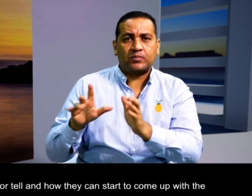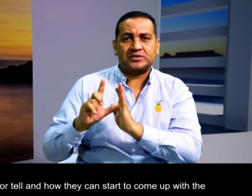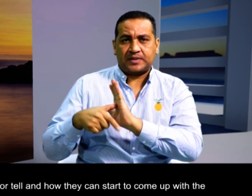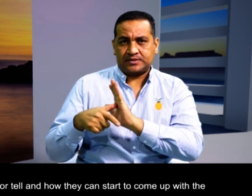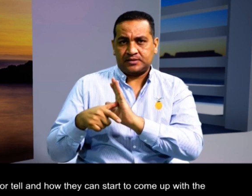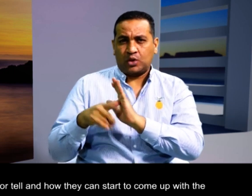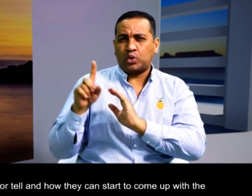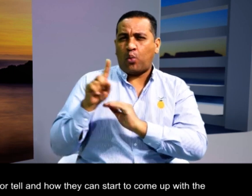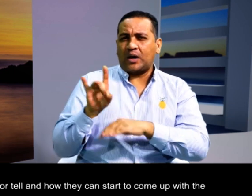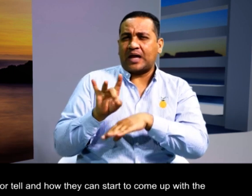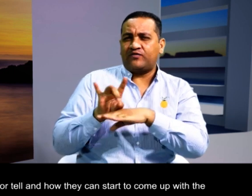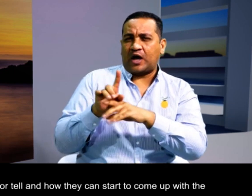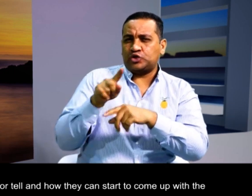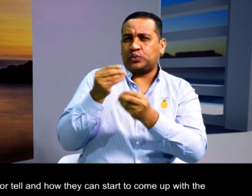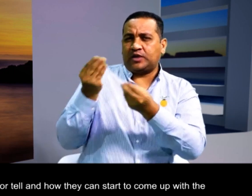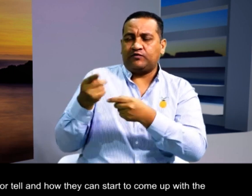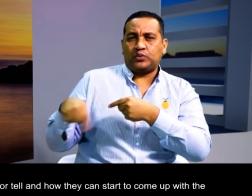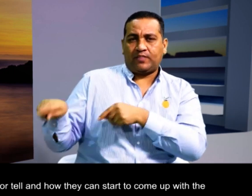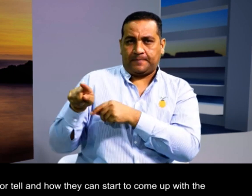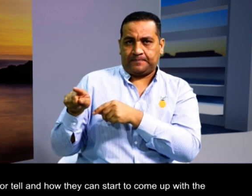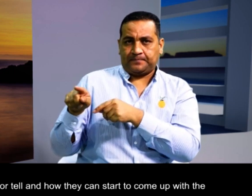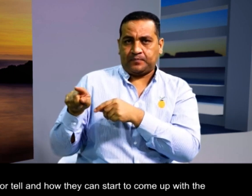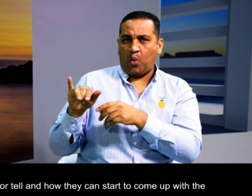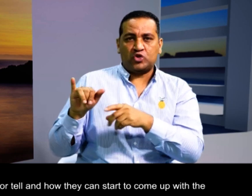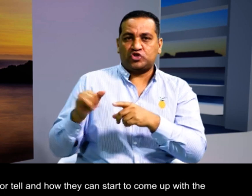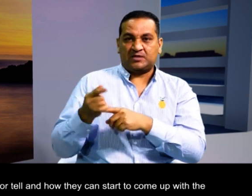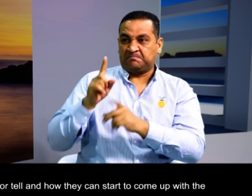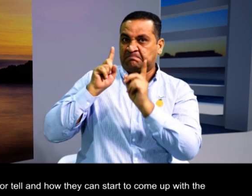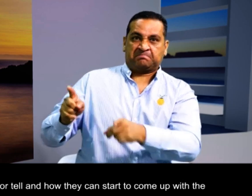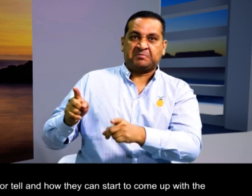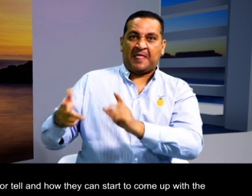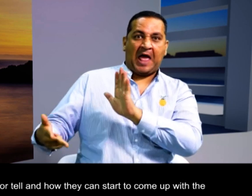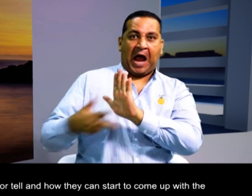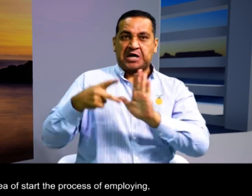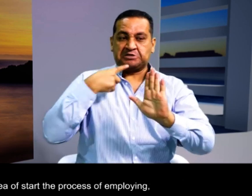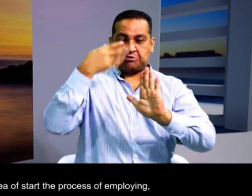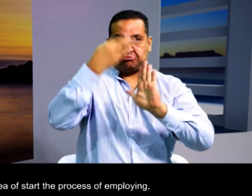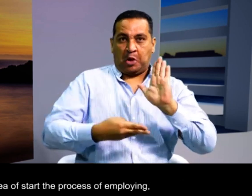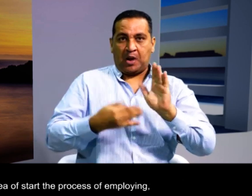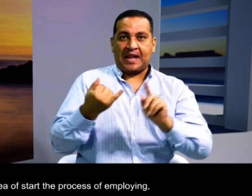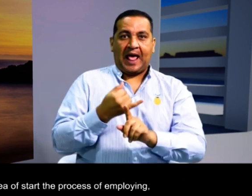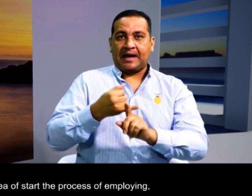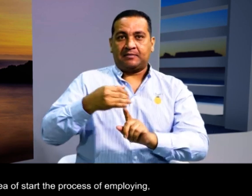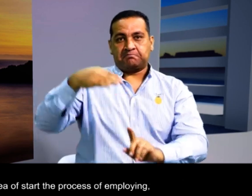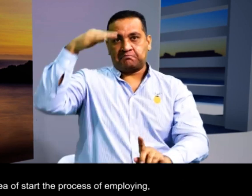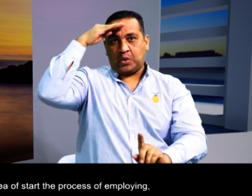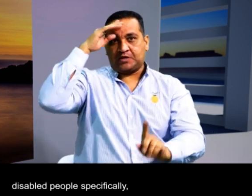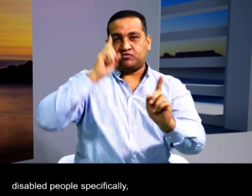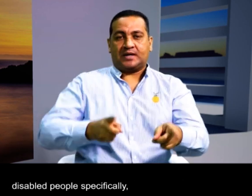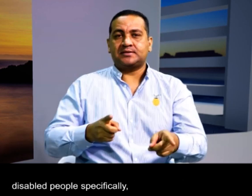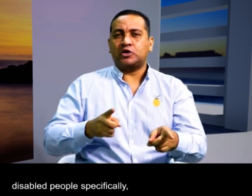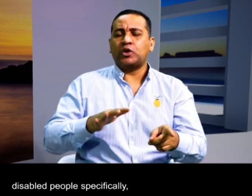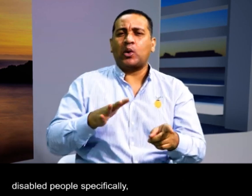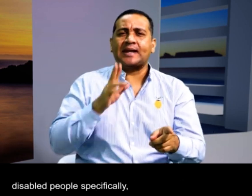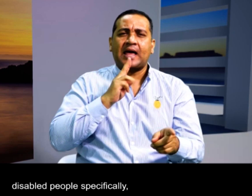maybe a guide or tip on how they can start to come up with the idea or start the process of employing